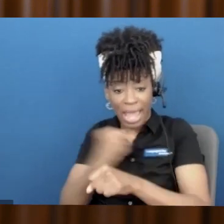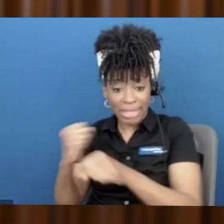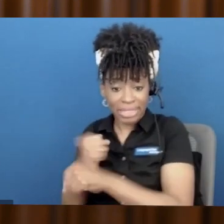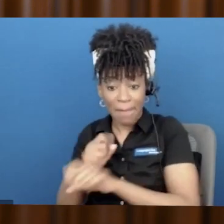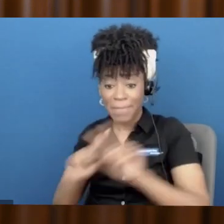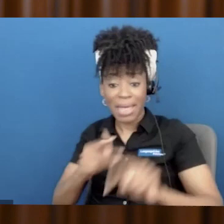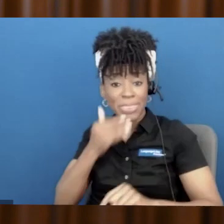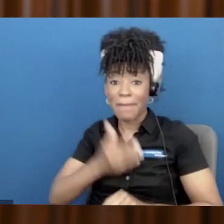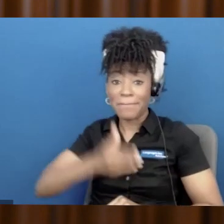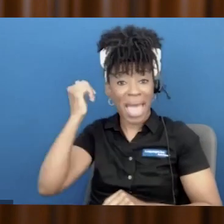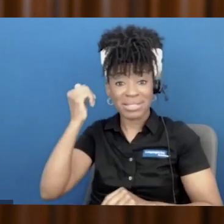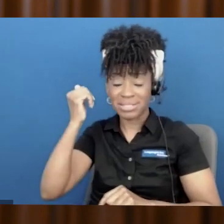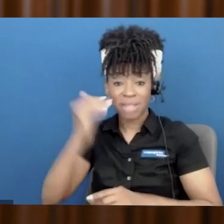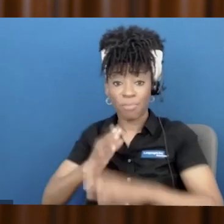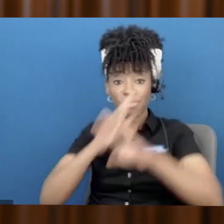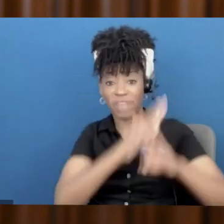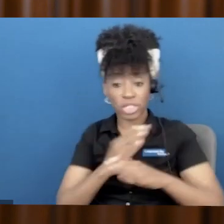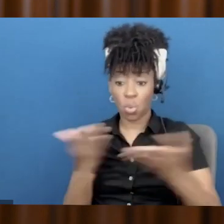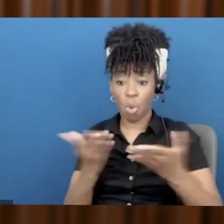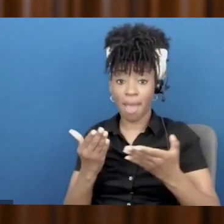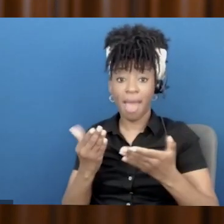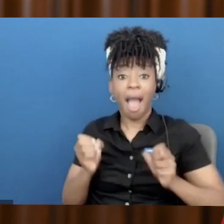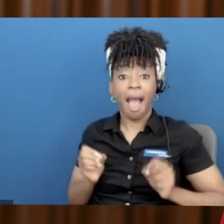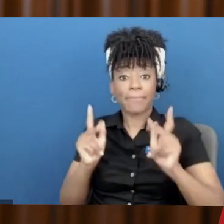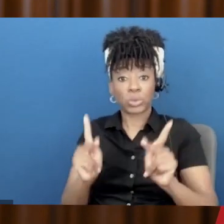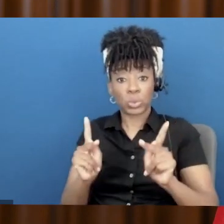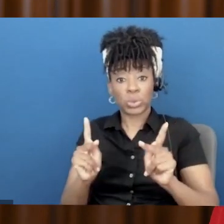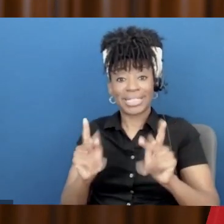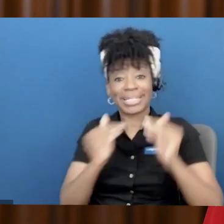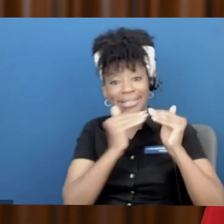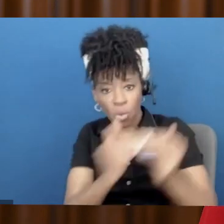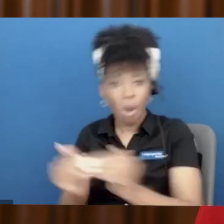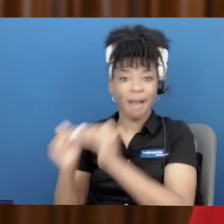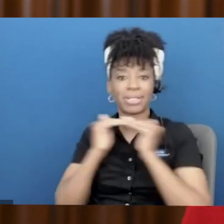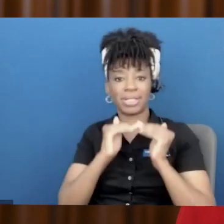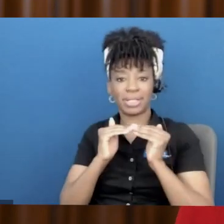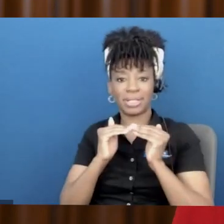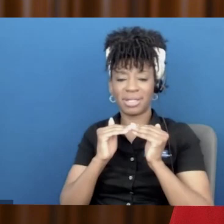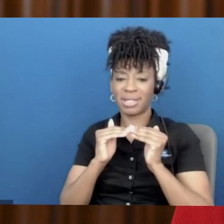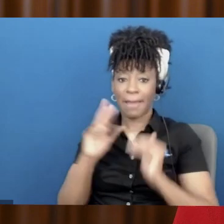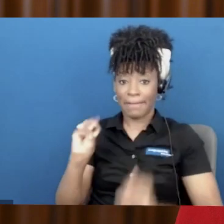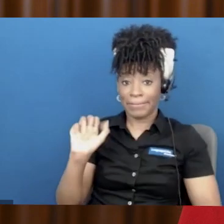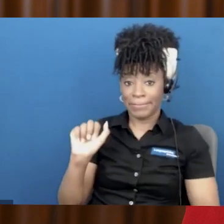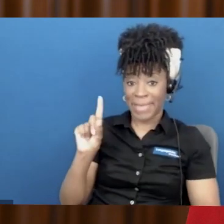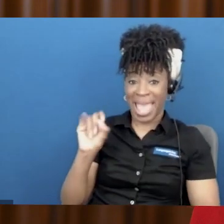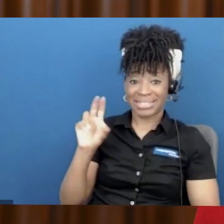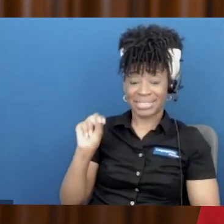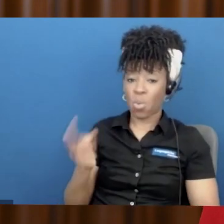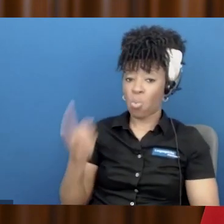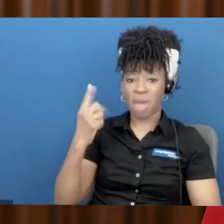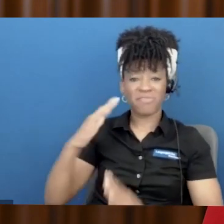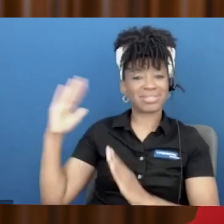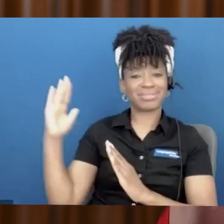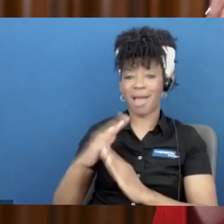is equitable access to opportunity. Madison is still one of the most challenging places in the country to raise a Black